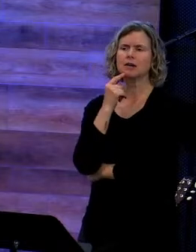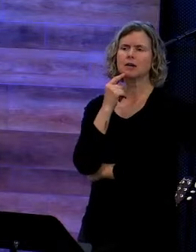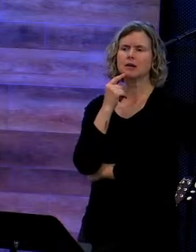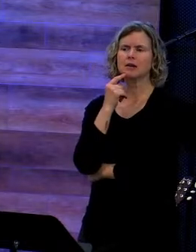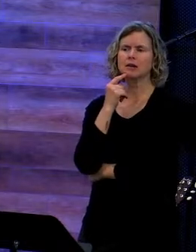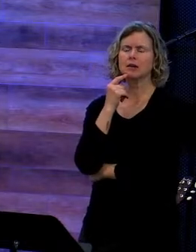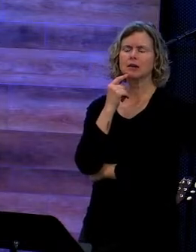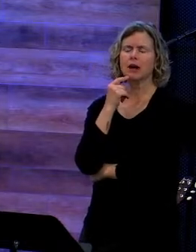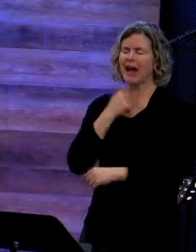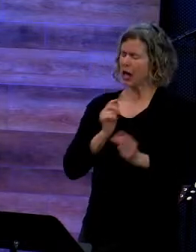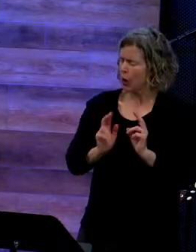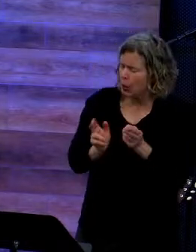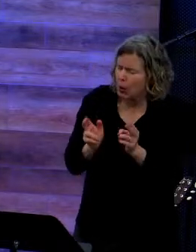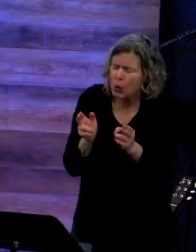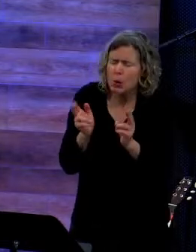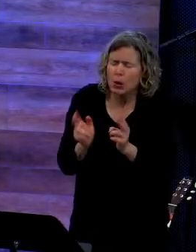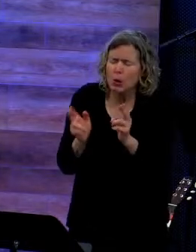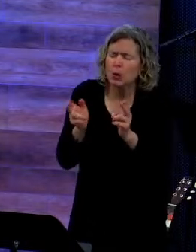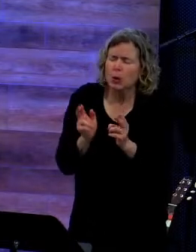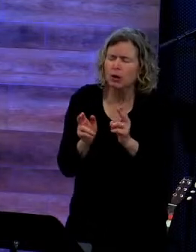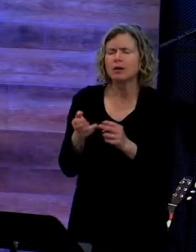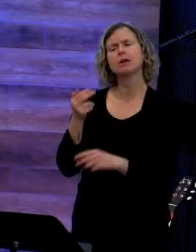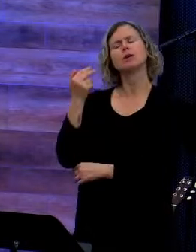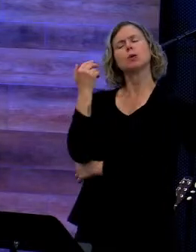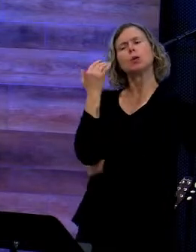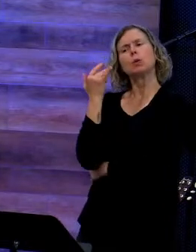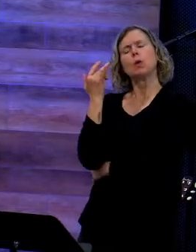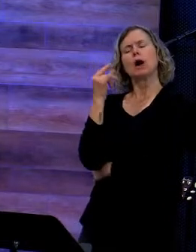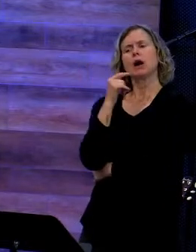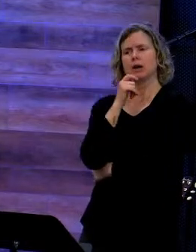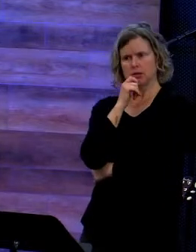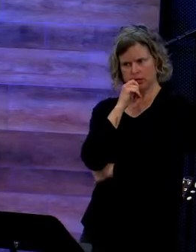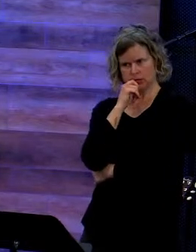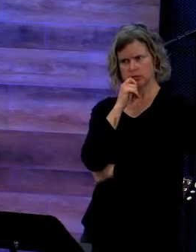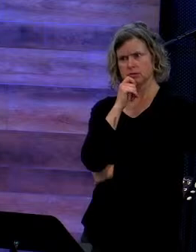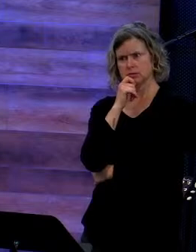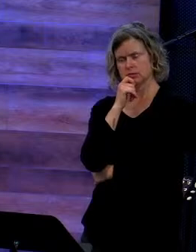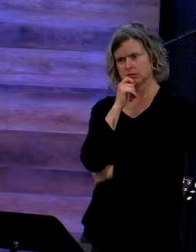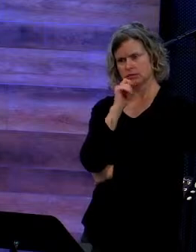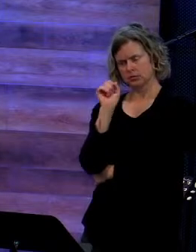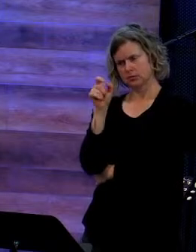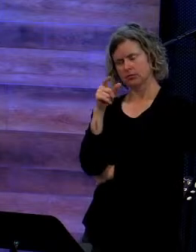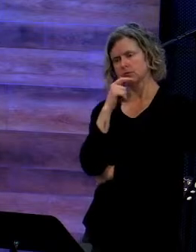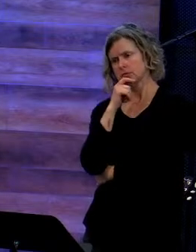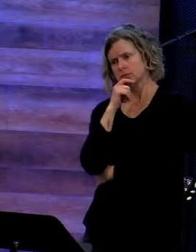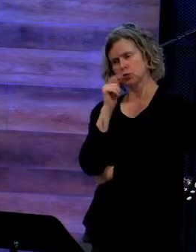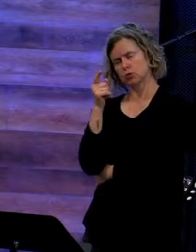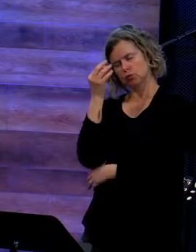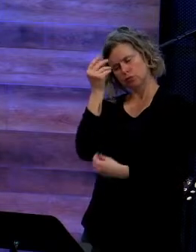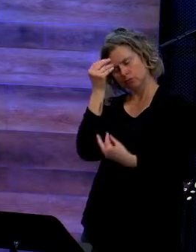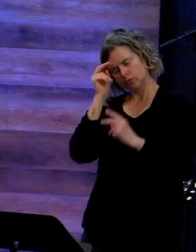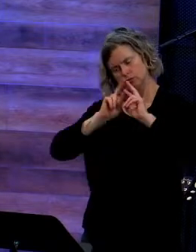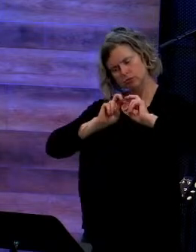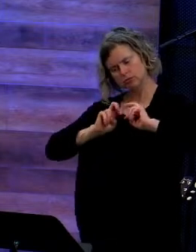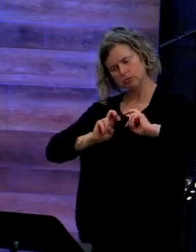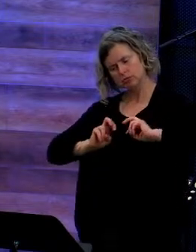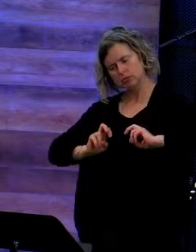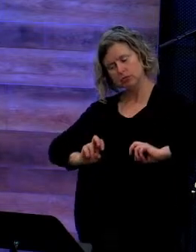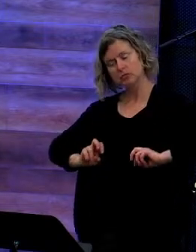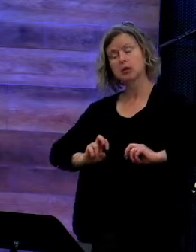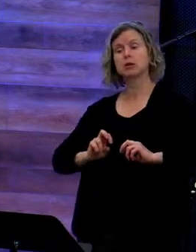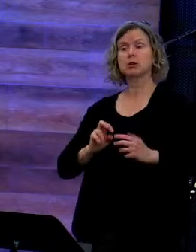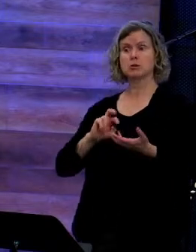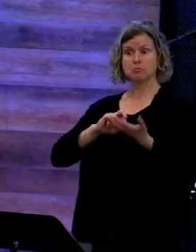Why am I hurrying? It's a hard question to ask. Is it because you have created an